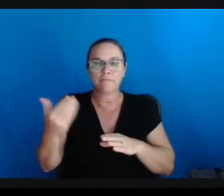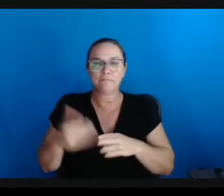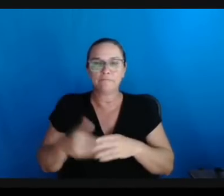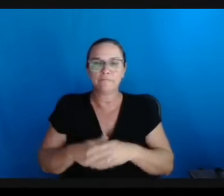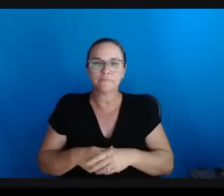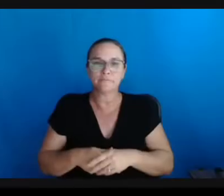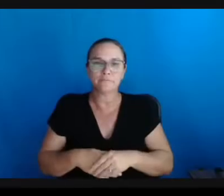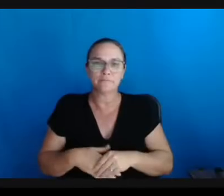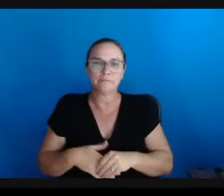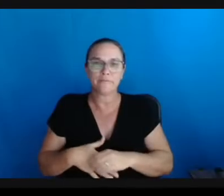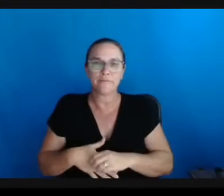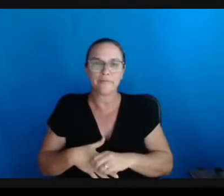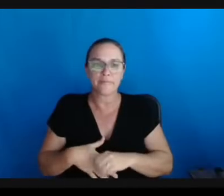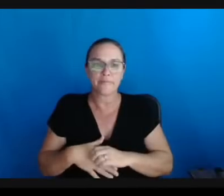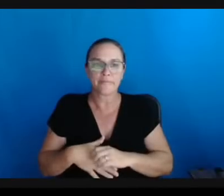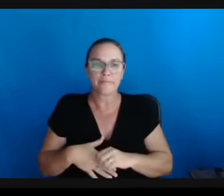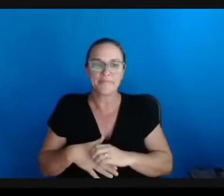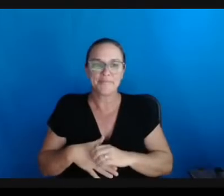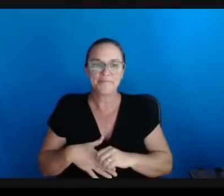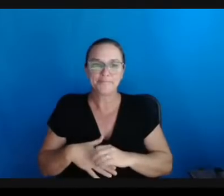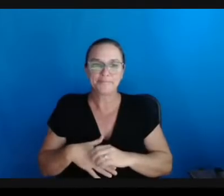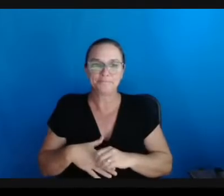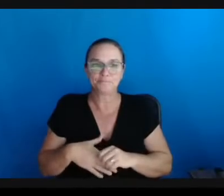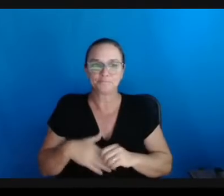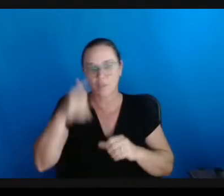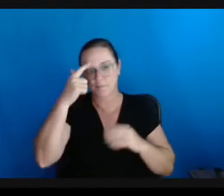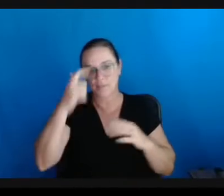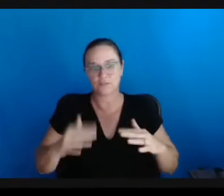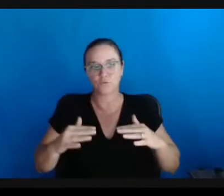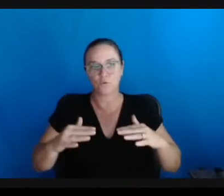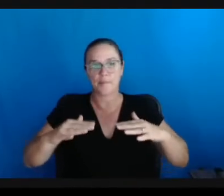But maybe as the whole lid is raising higher and higher and